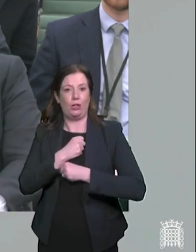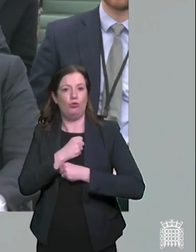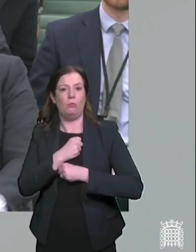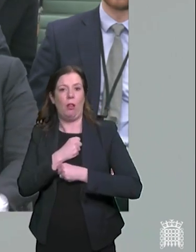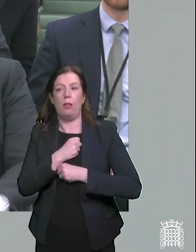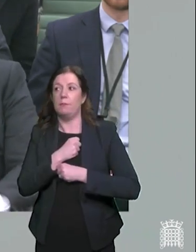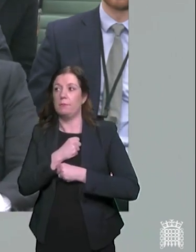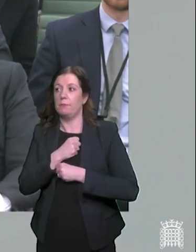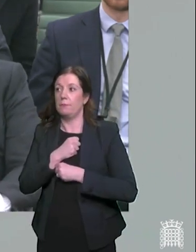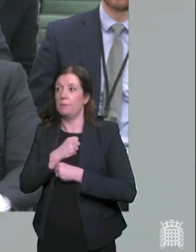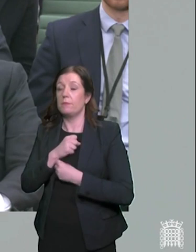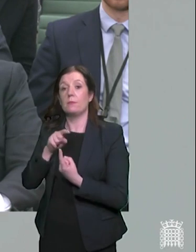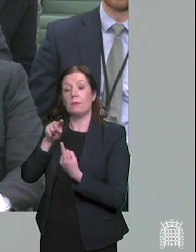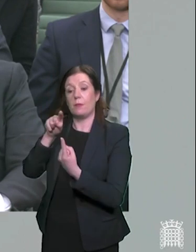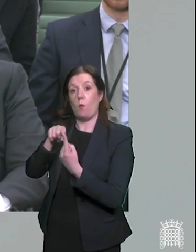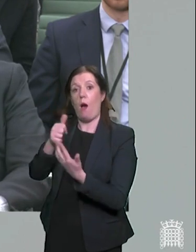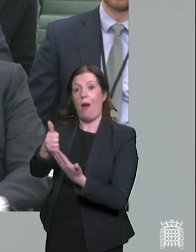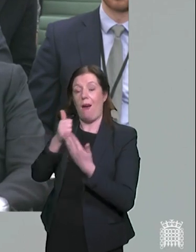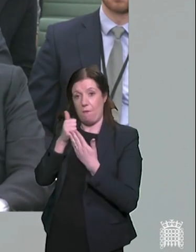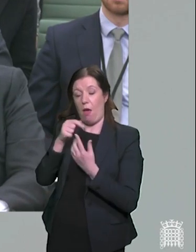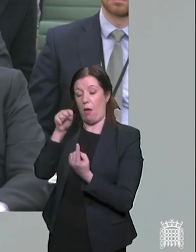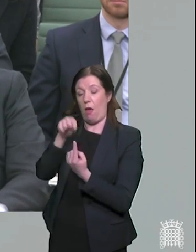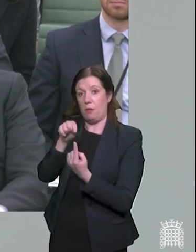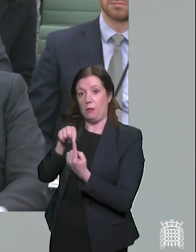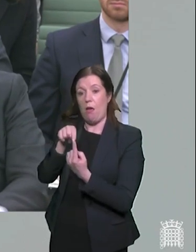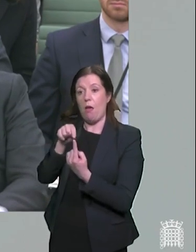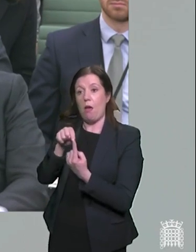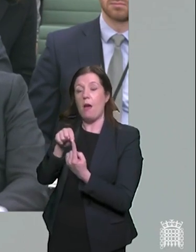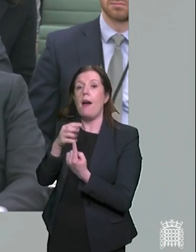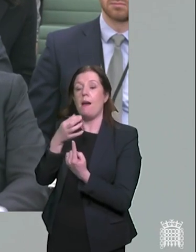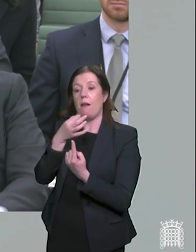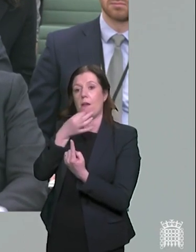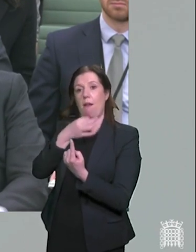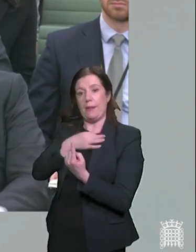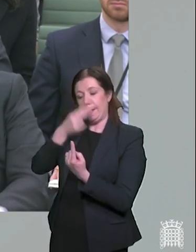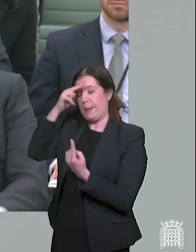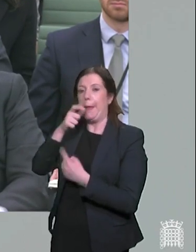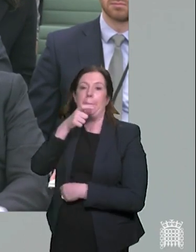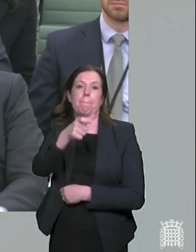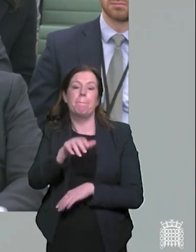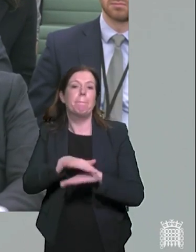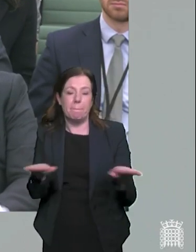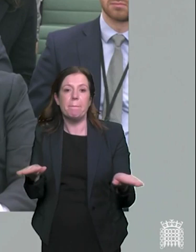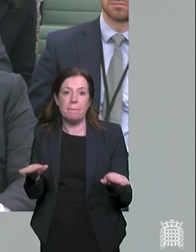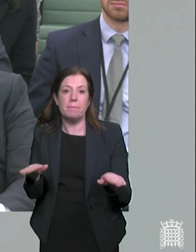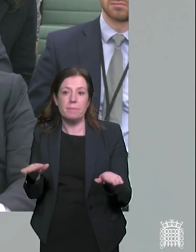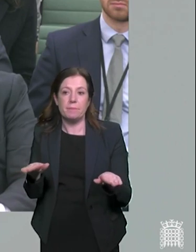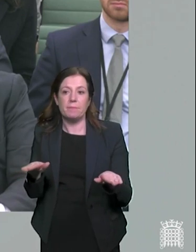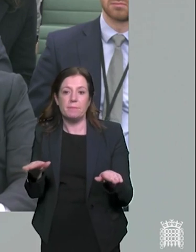least one advisor that I can think of that who was asked not to be named, and